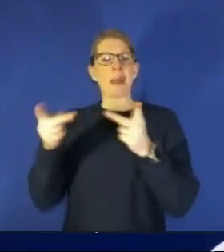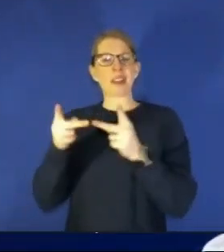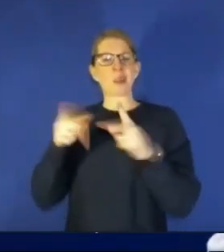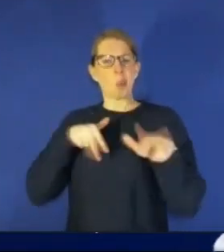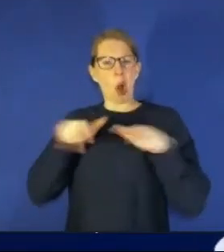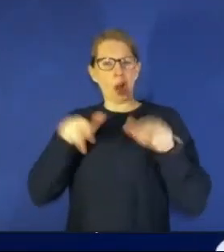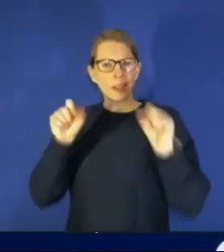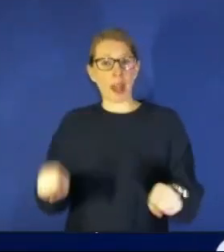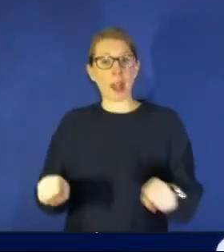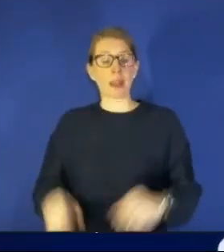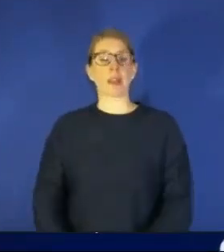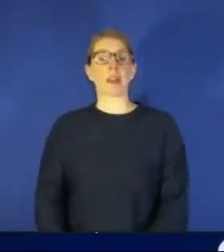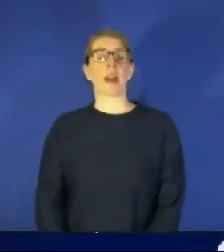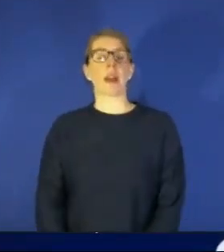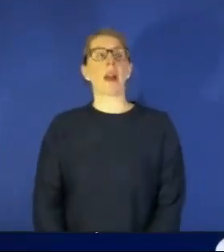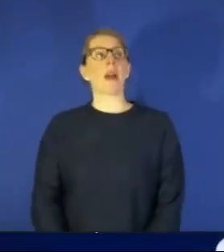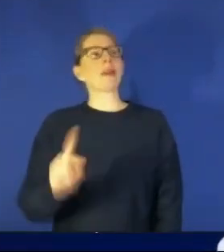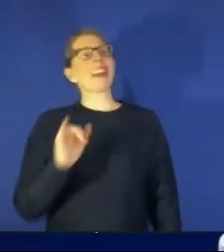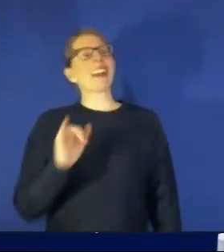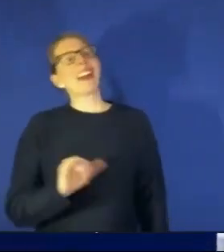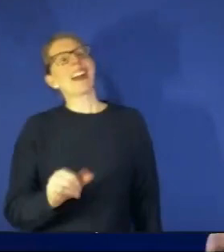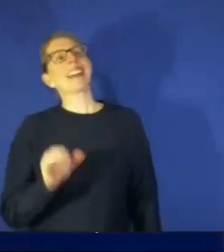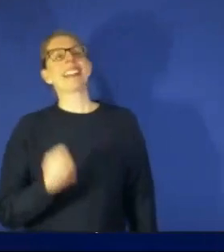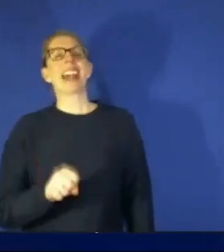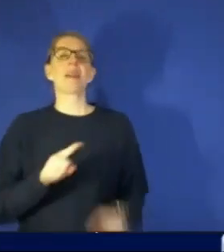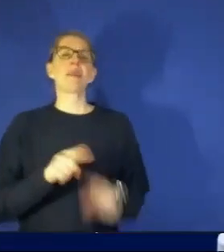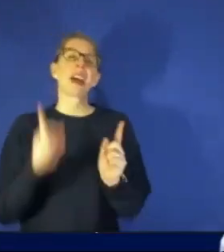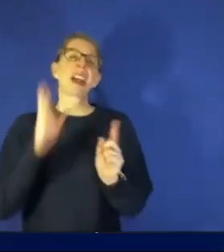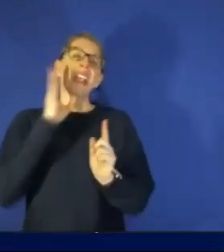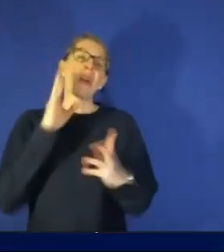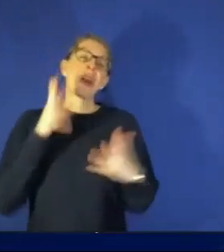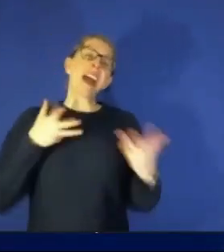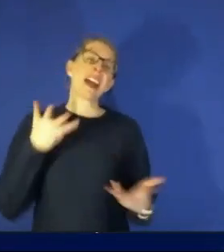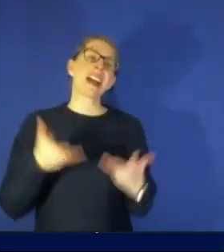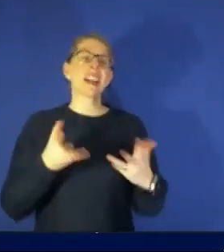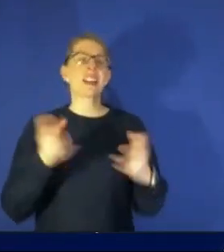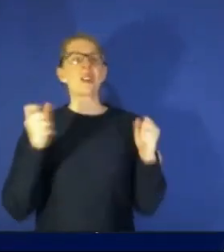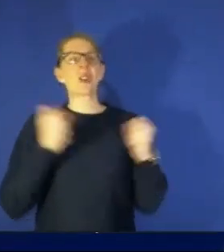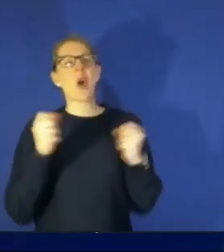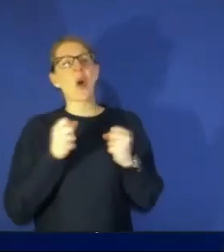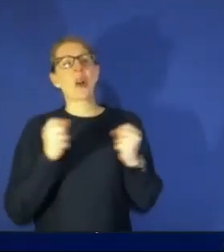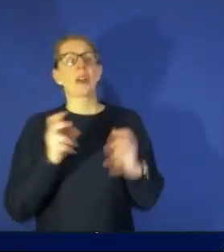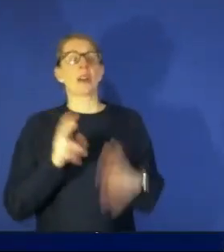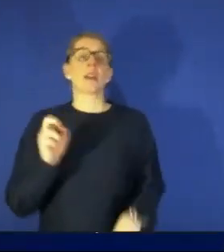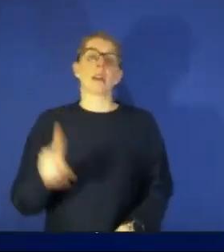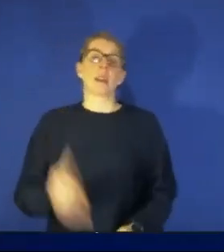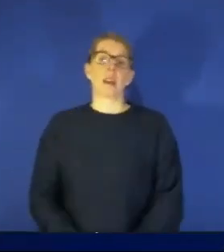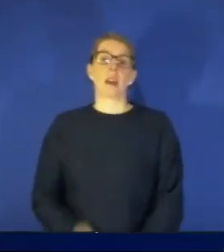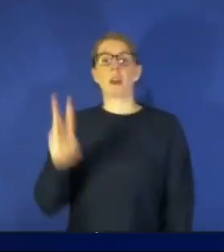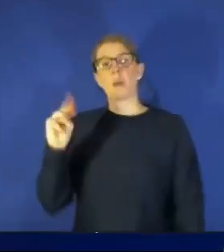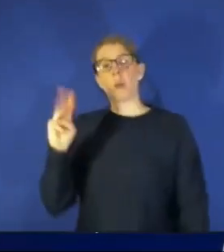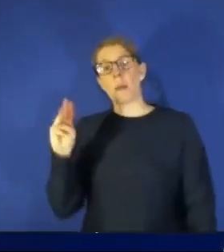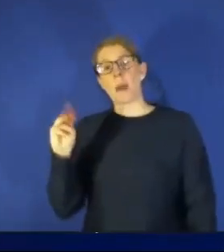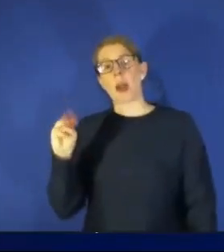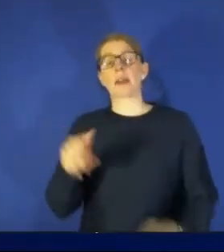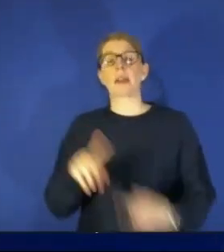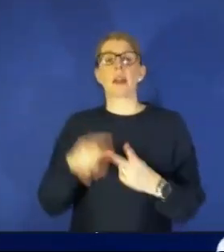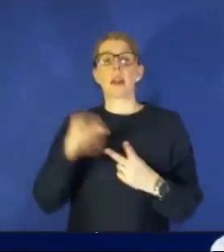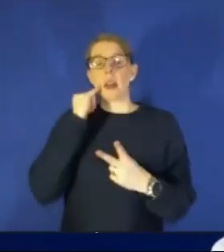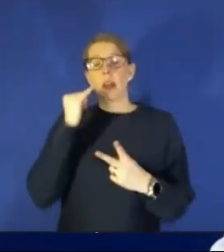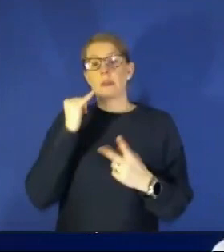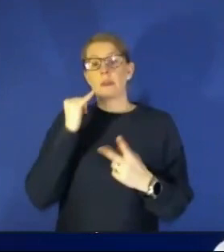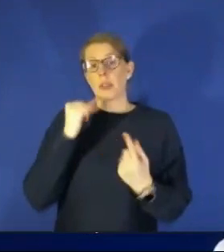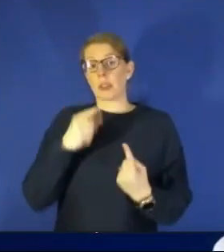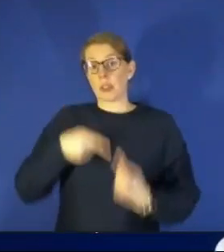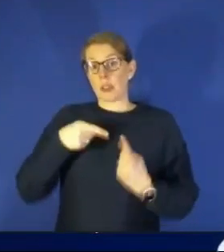say, yeah, but, it's too cold. Well, okay, there's Walmart. And if you're short of breath at a block, you're going to have a